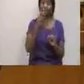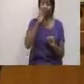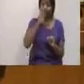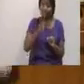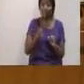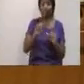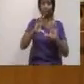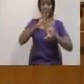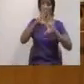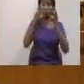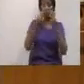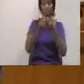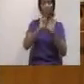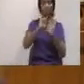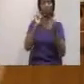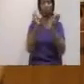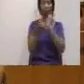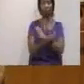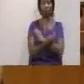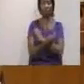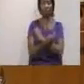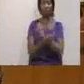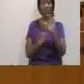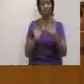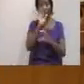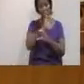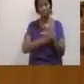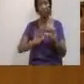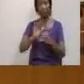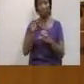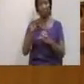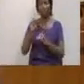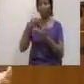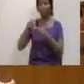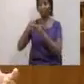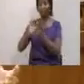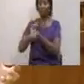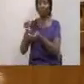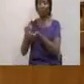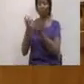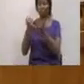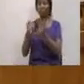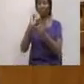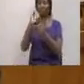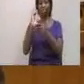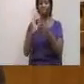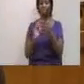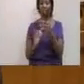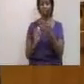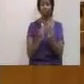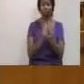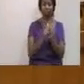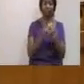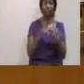whole review of the cycle that Treasury uses in determining budgets. Members of Parliament